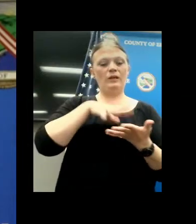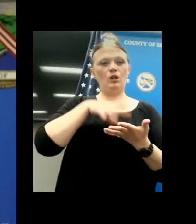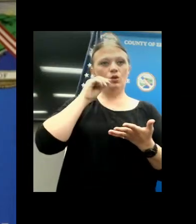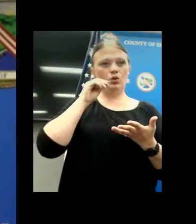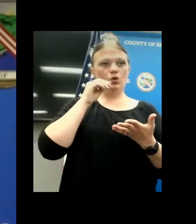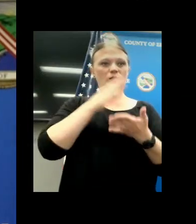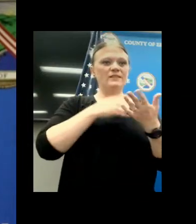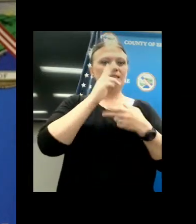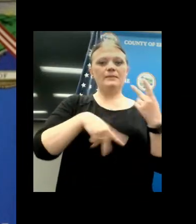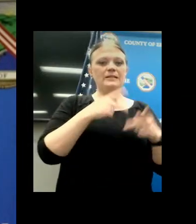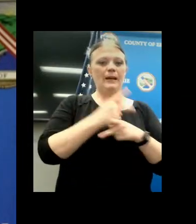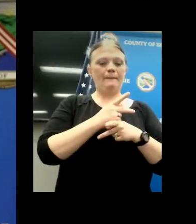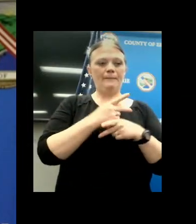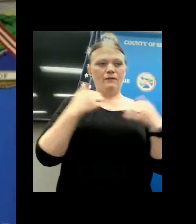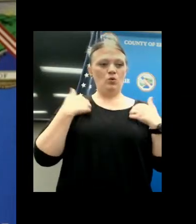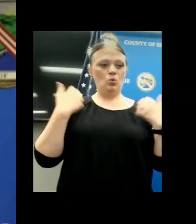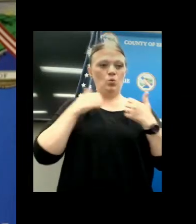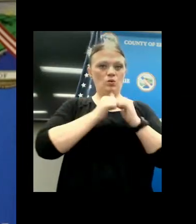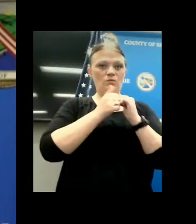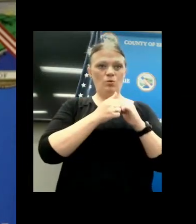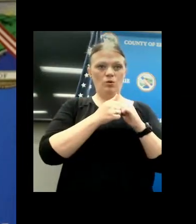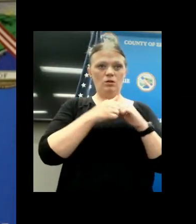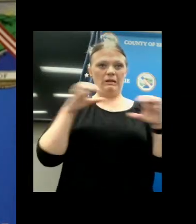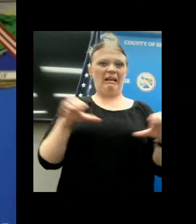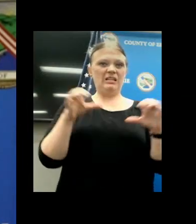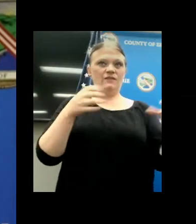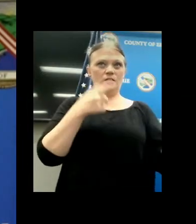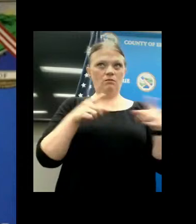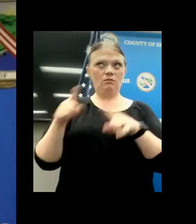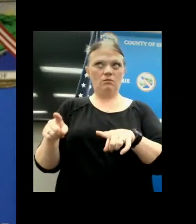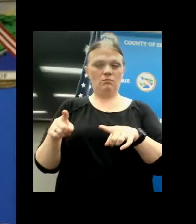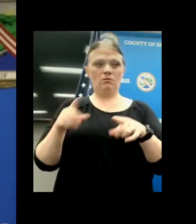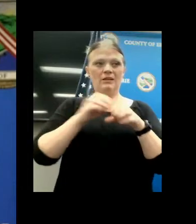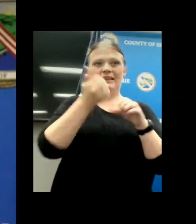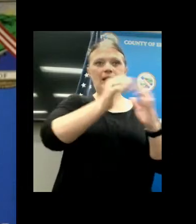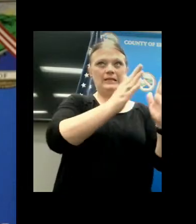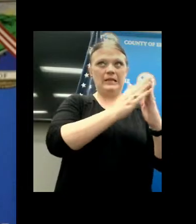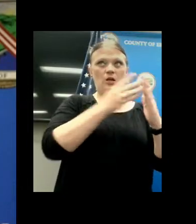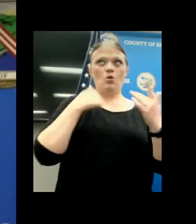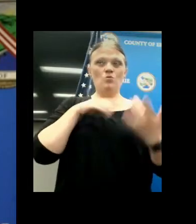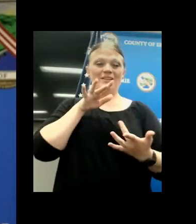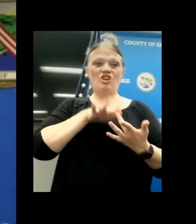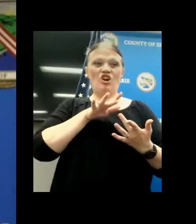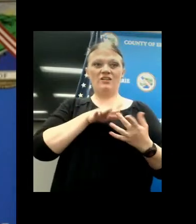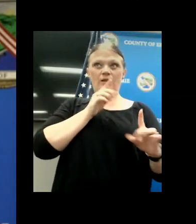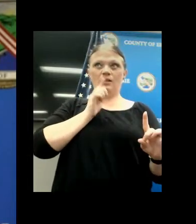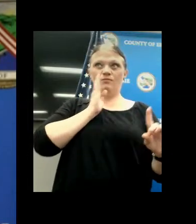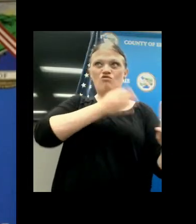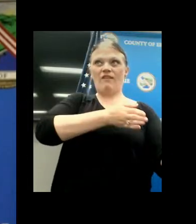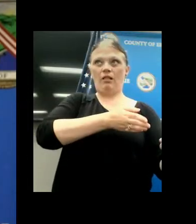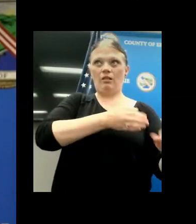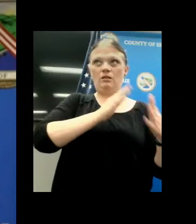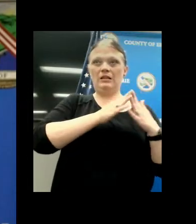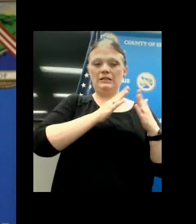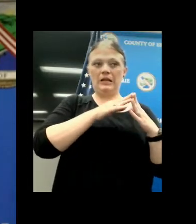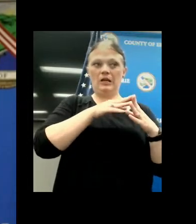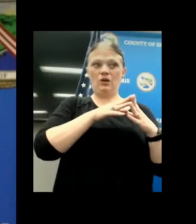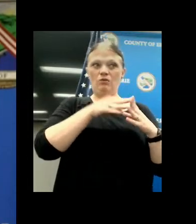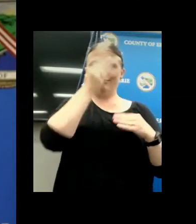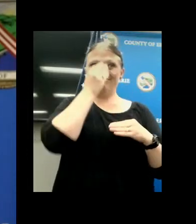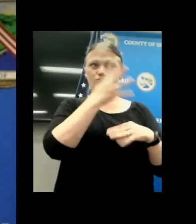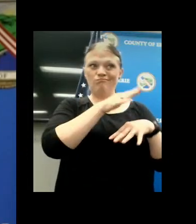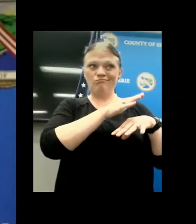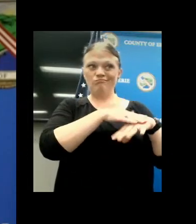of some type of youth sports activities occurring in a municipality, we contact that municipality and advise